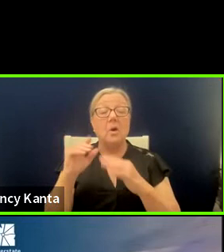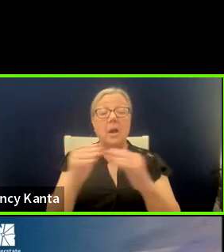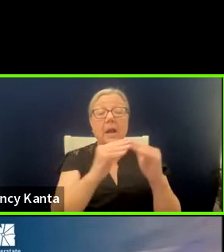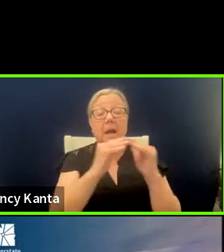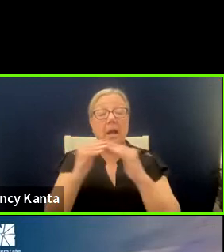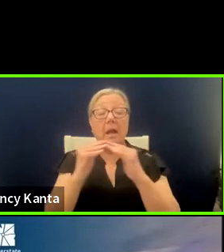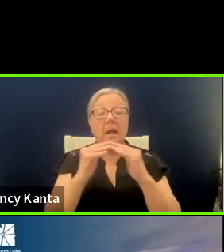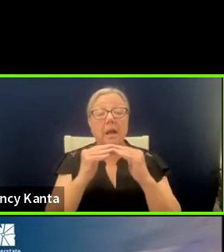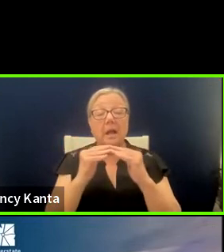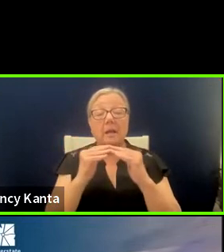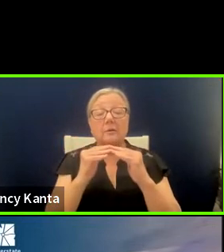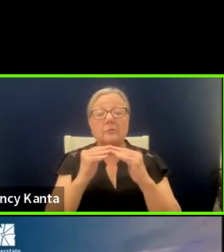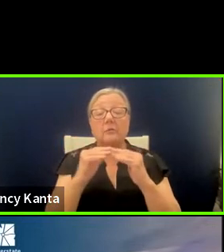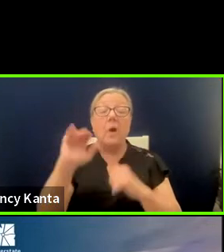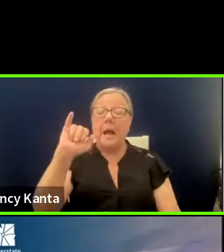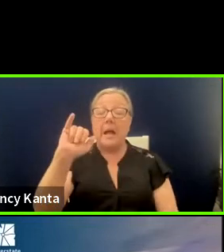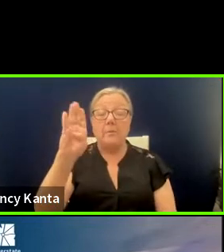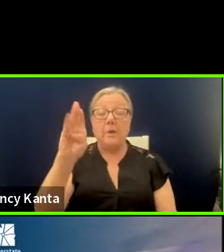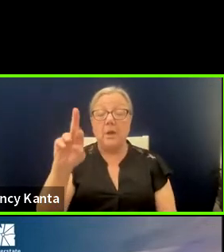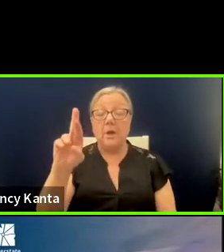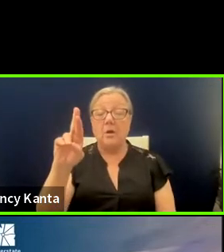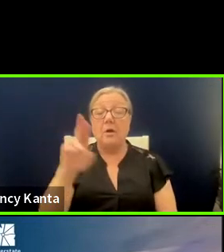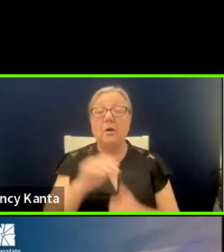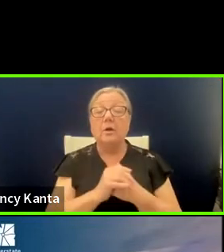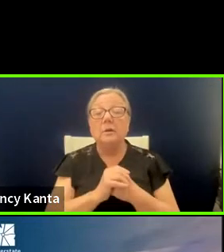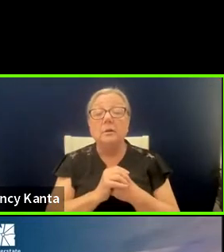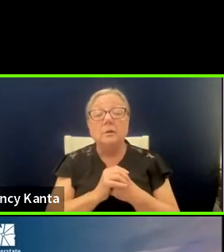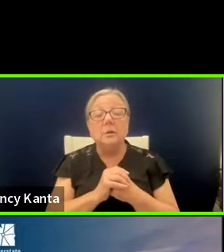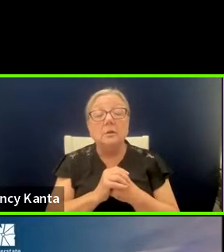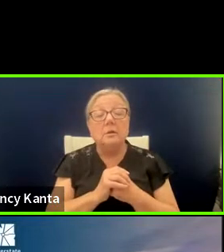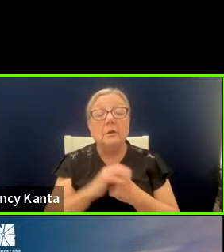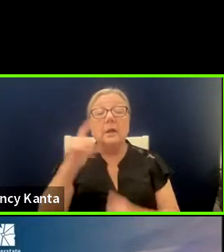pronouns. And let's see, maybe we'll go to Shannon.